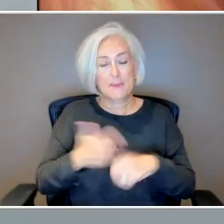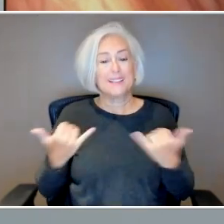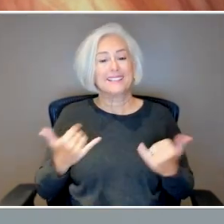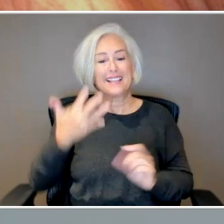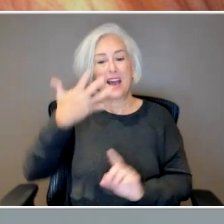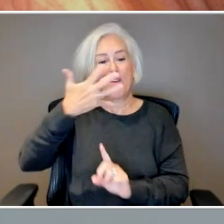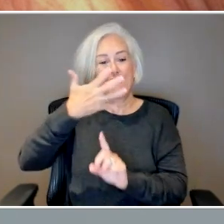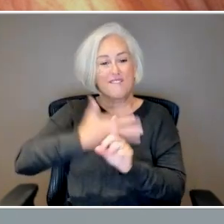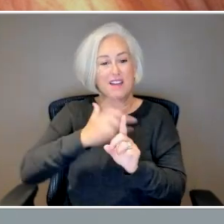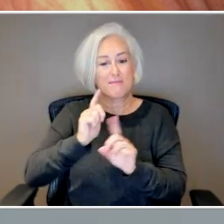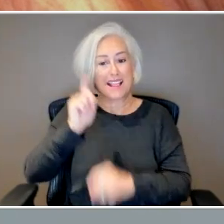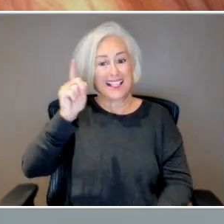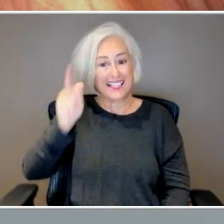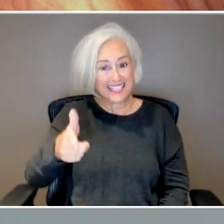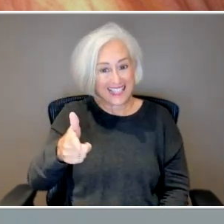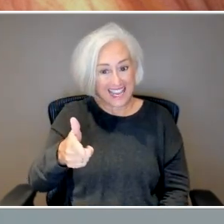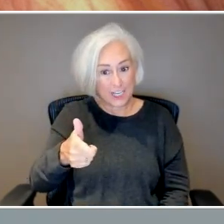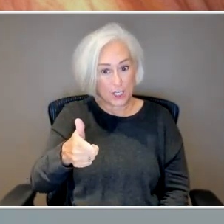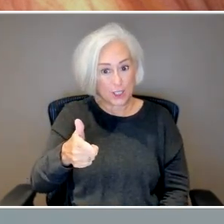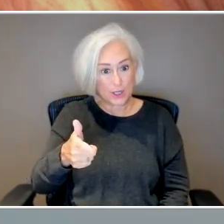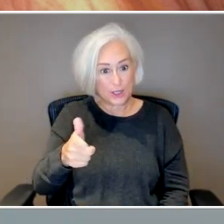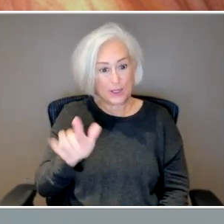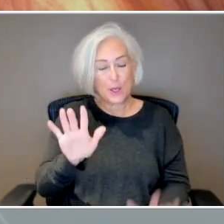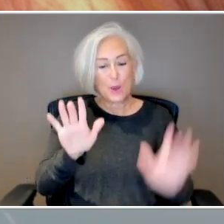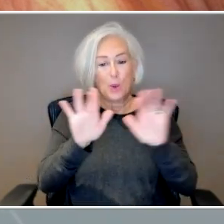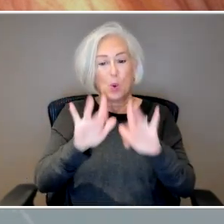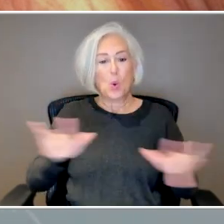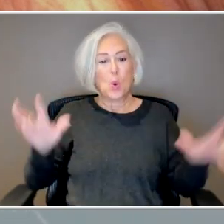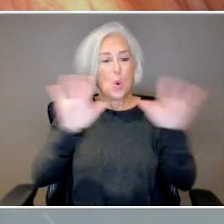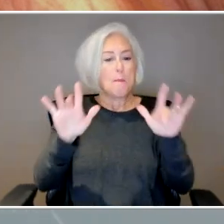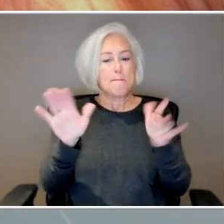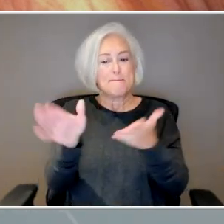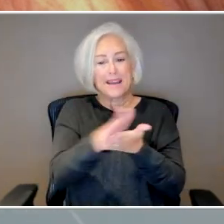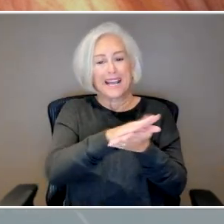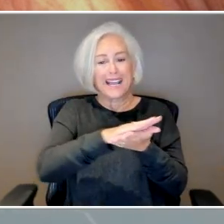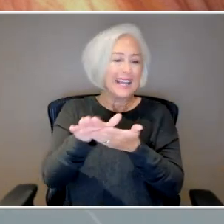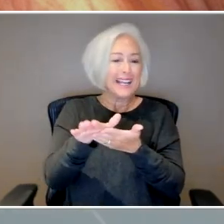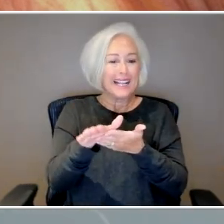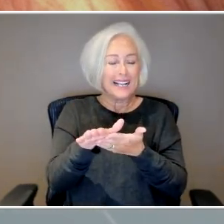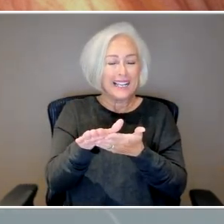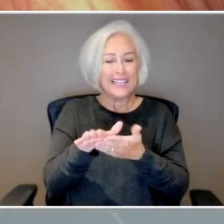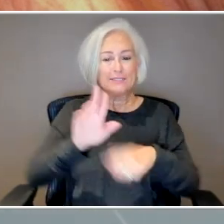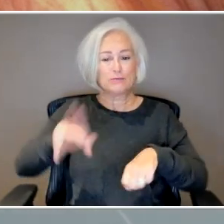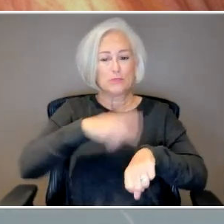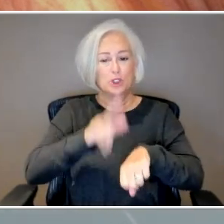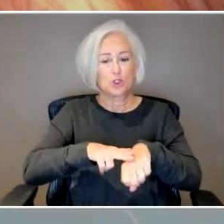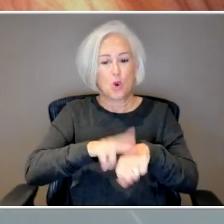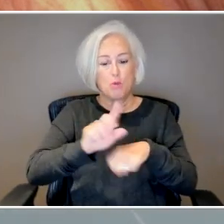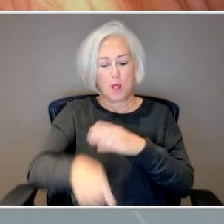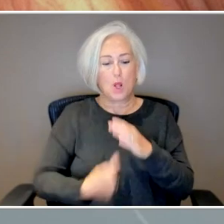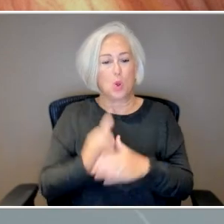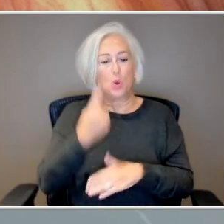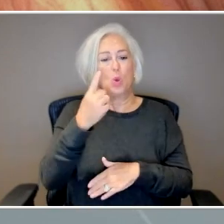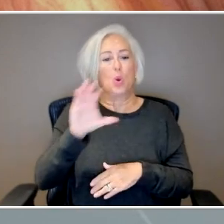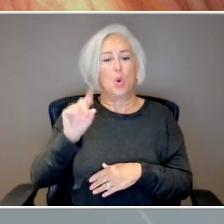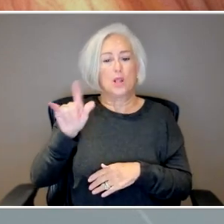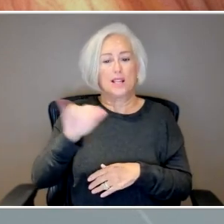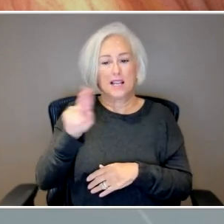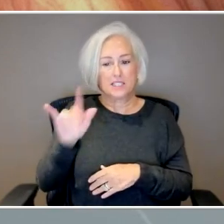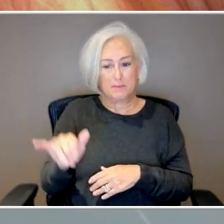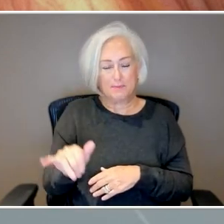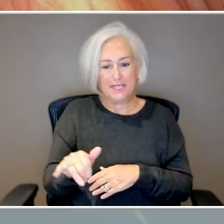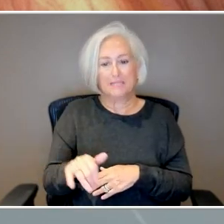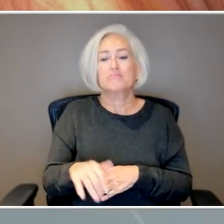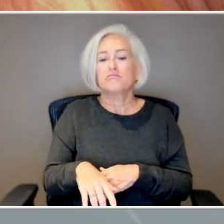after. Cleaned out. Amazing. So this is a completely normal colonoscopy. So this is down to Mayo Endoscopic Score of 0. You see the normal